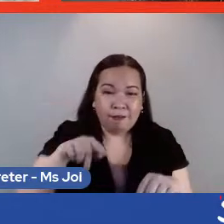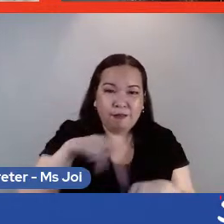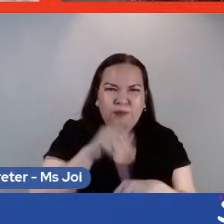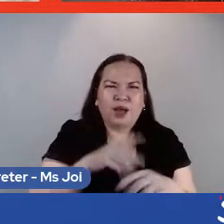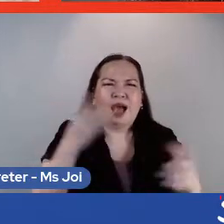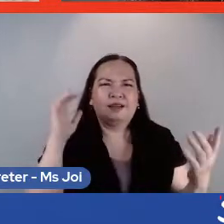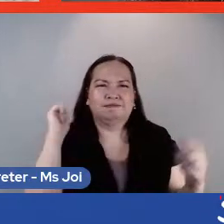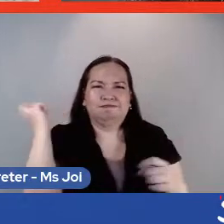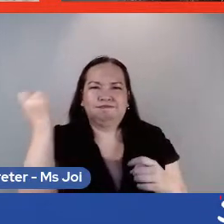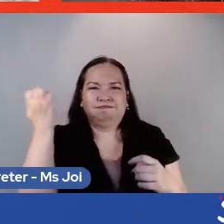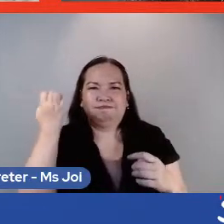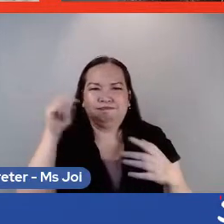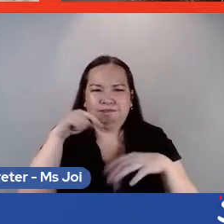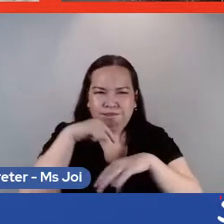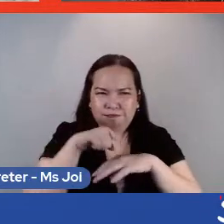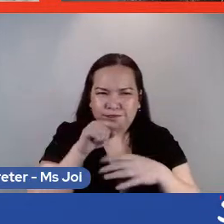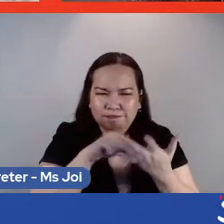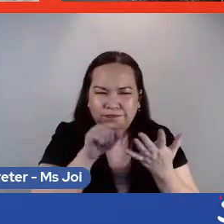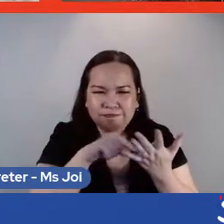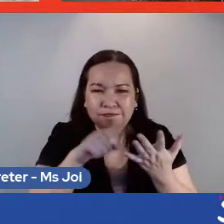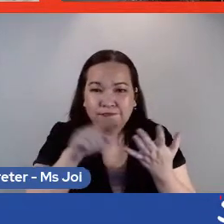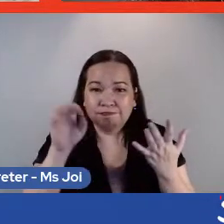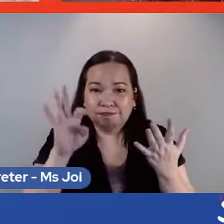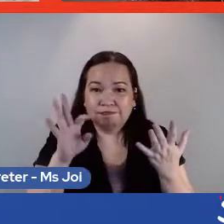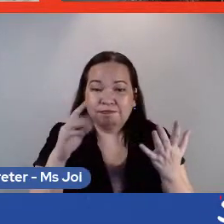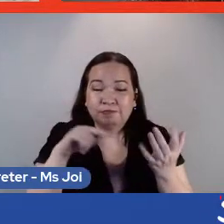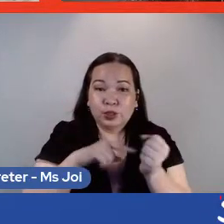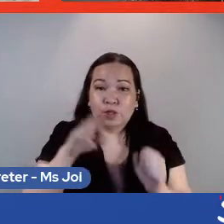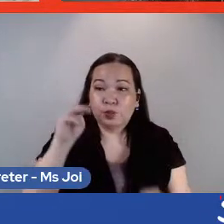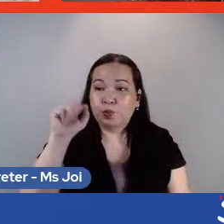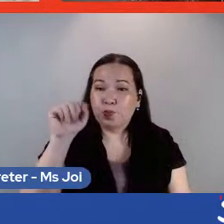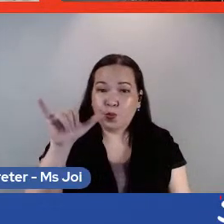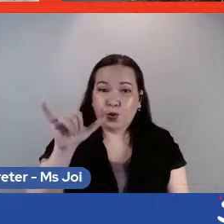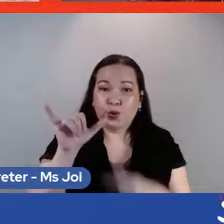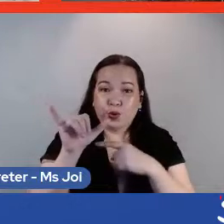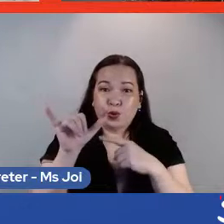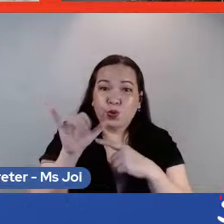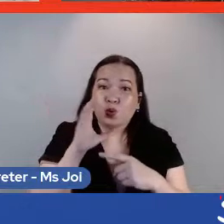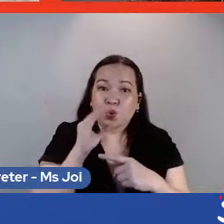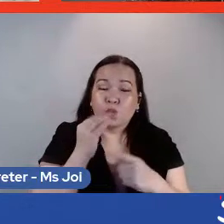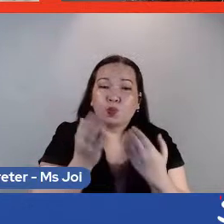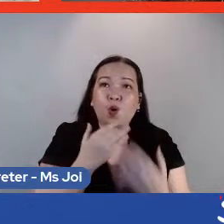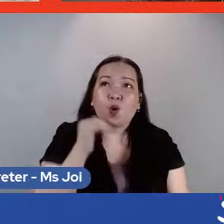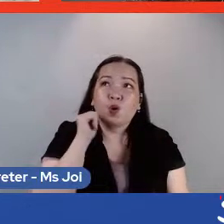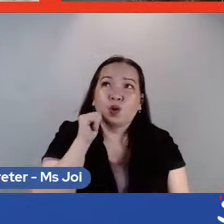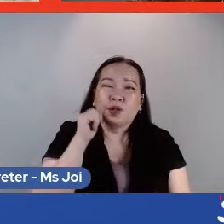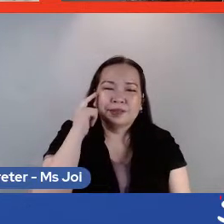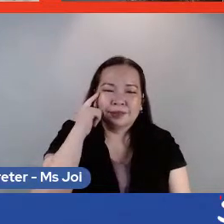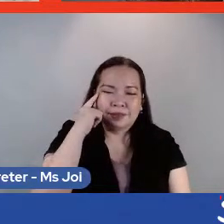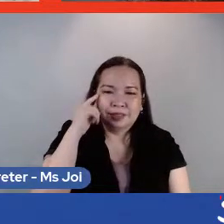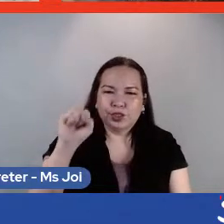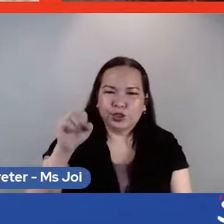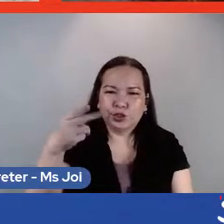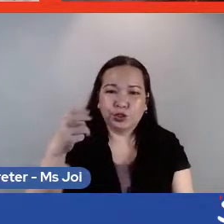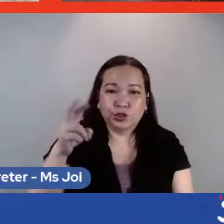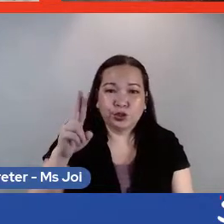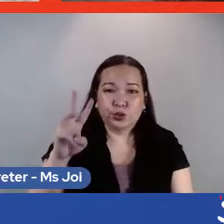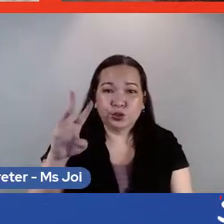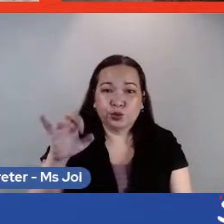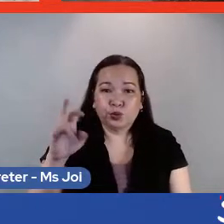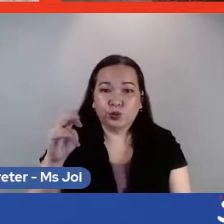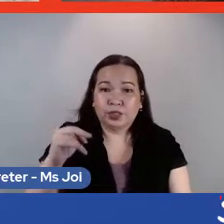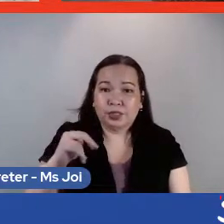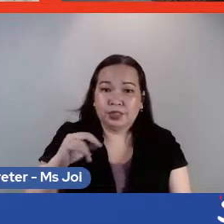this was in May this year. At the time, it was Senator Sherwin Gatchalian and former